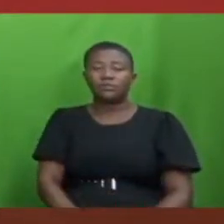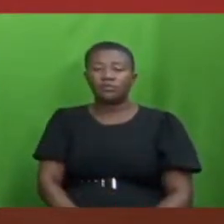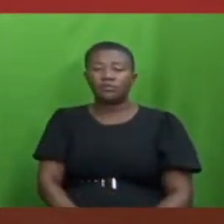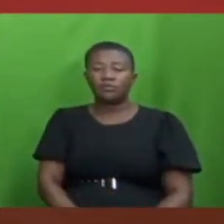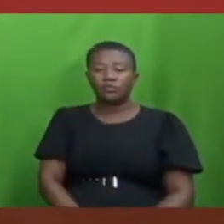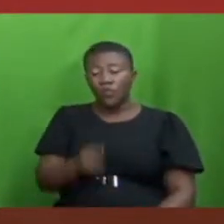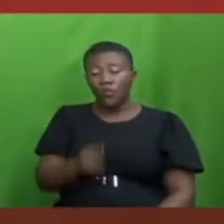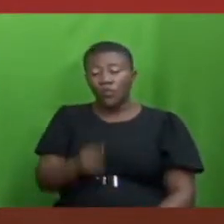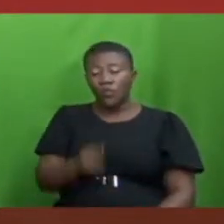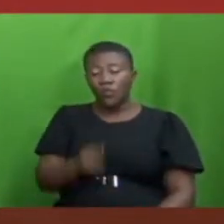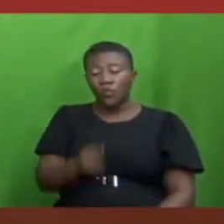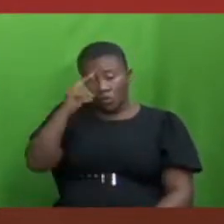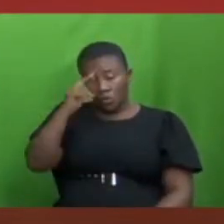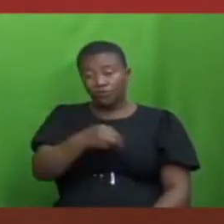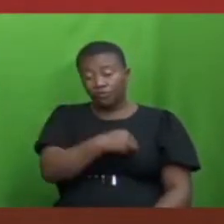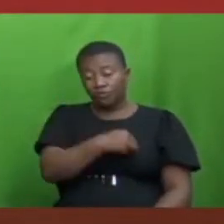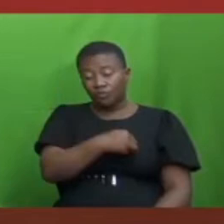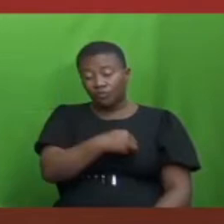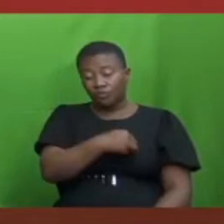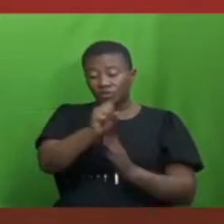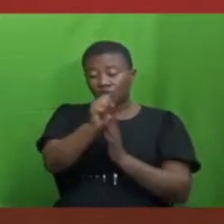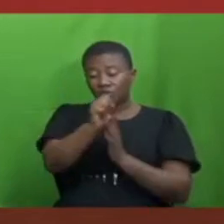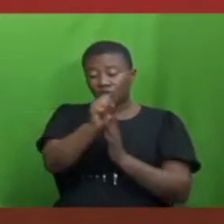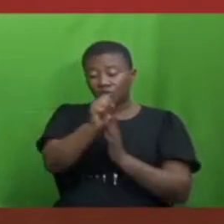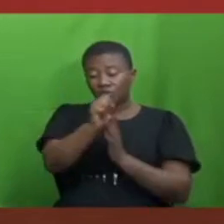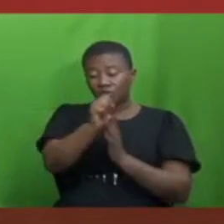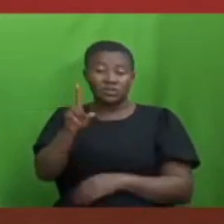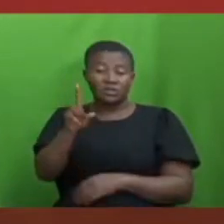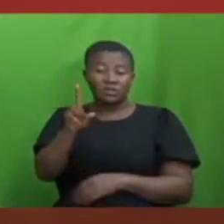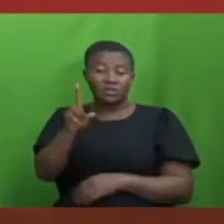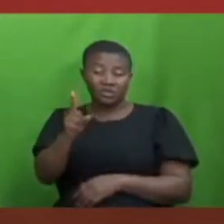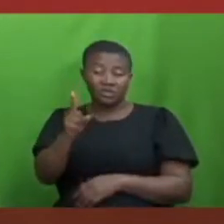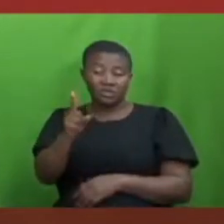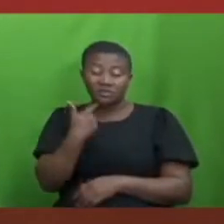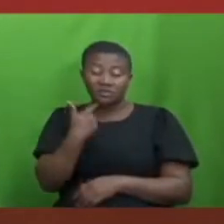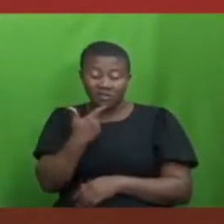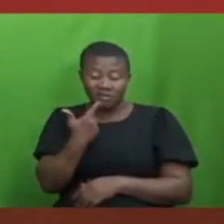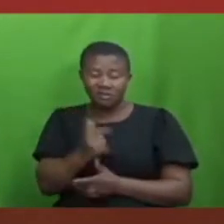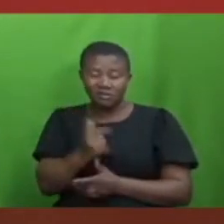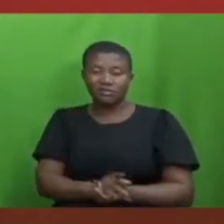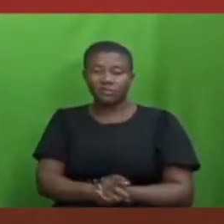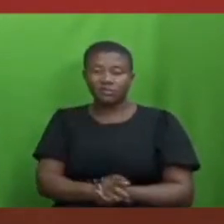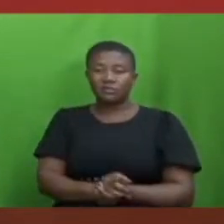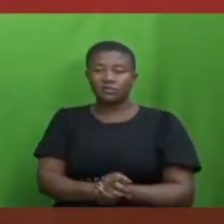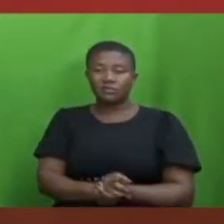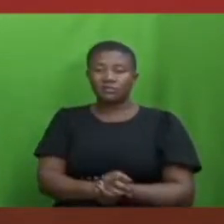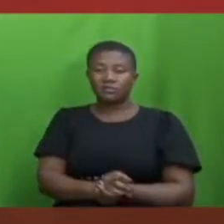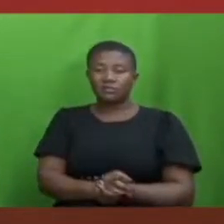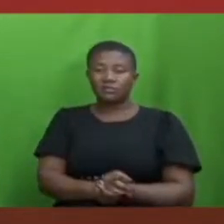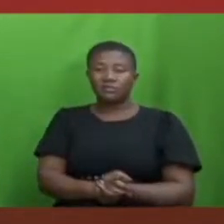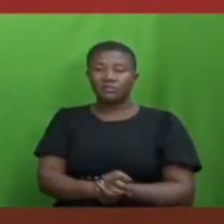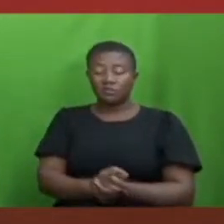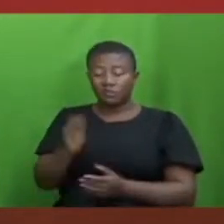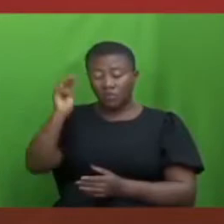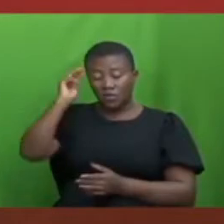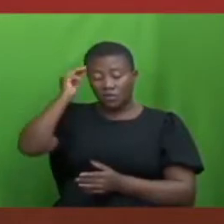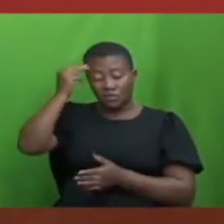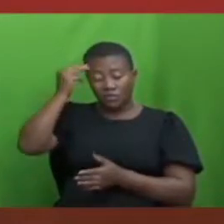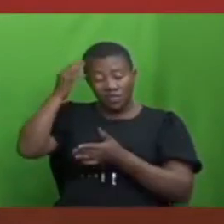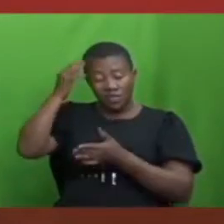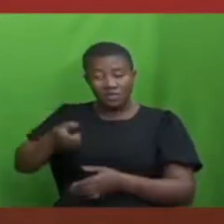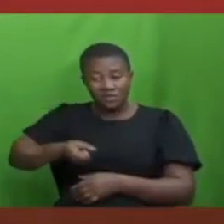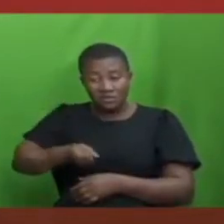Honourable Members, Section 28(1) says, the Minister shall,